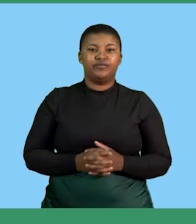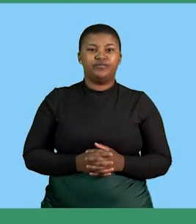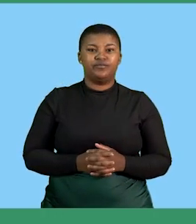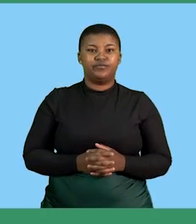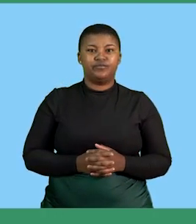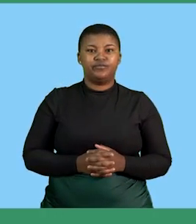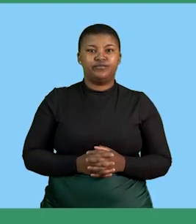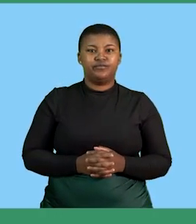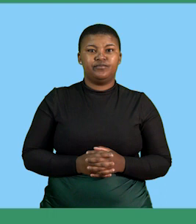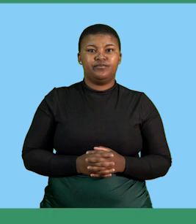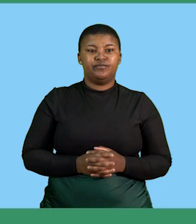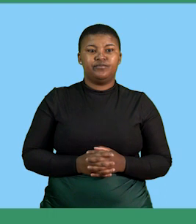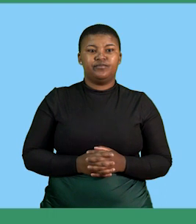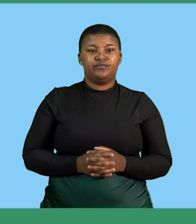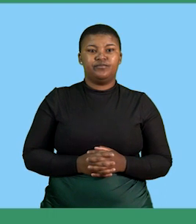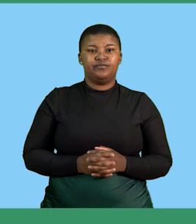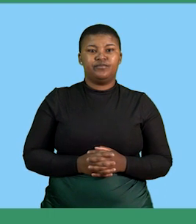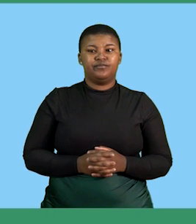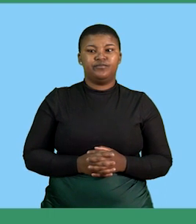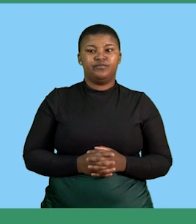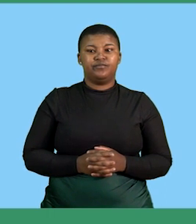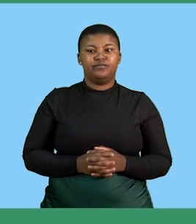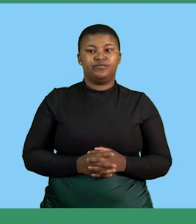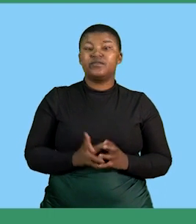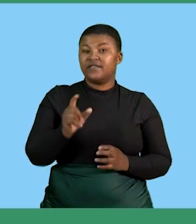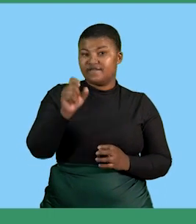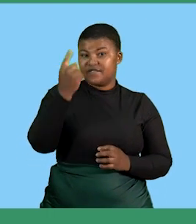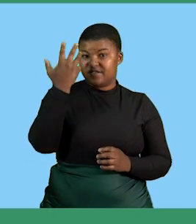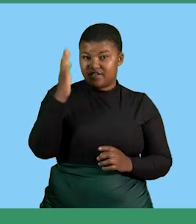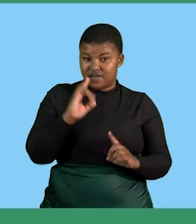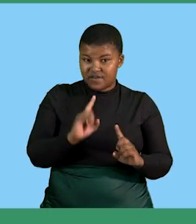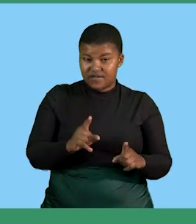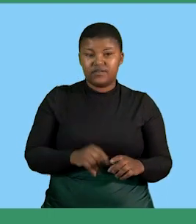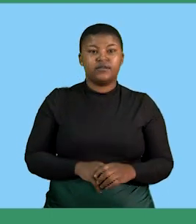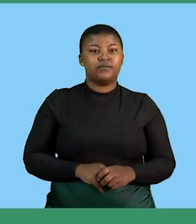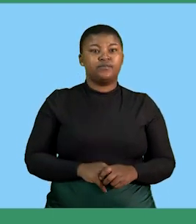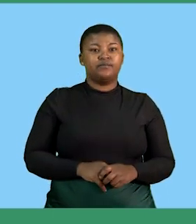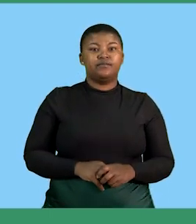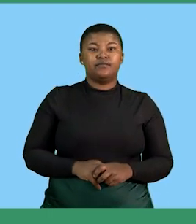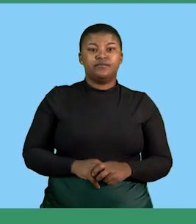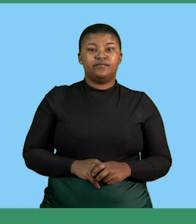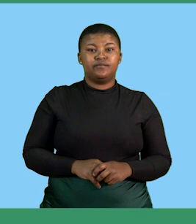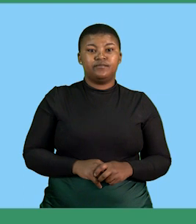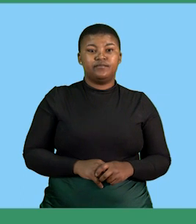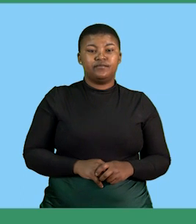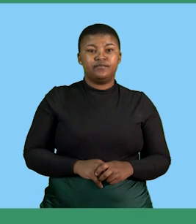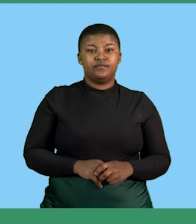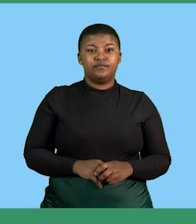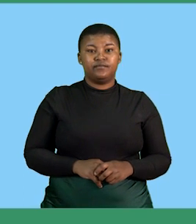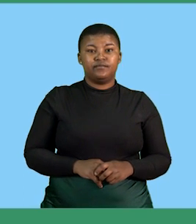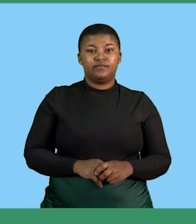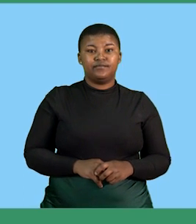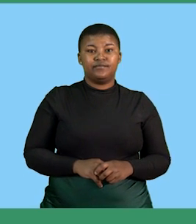micro environment. All right, so that is our first statement. The second one, or B, asks